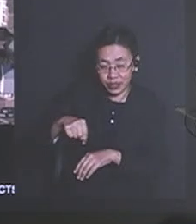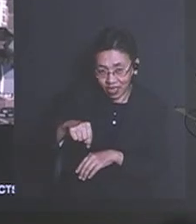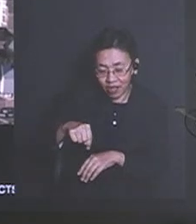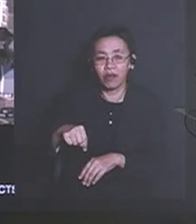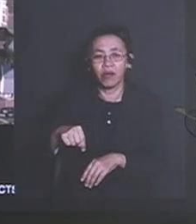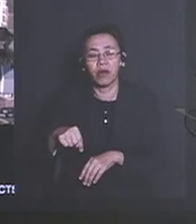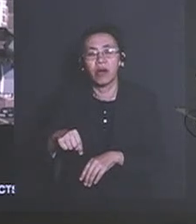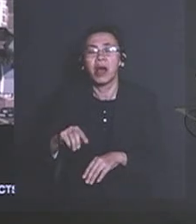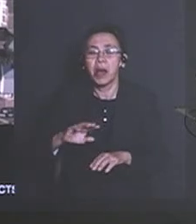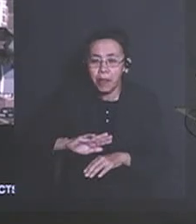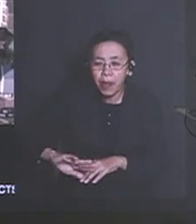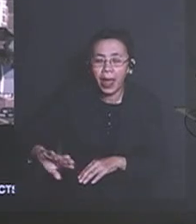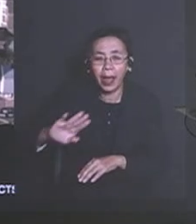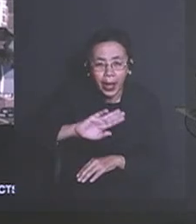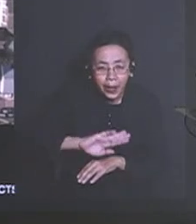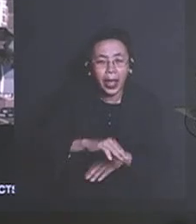sub-communities.